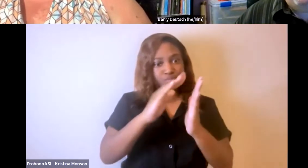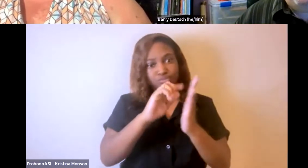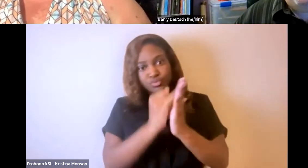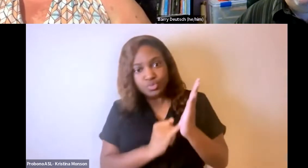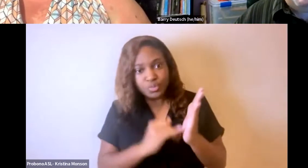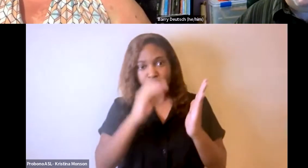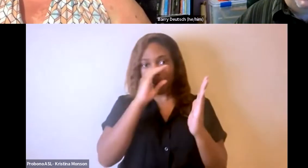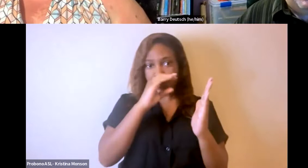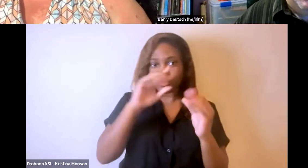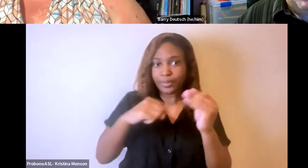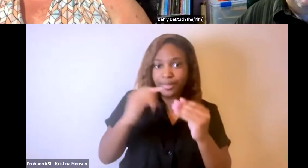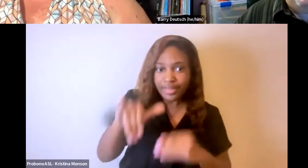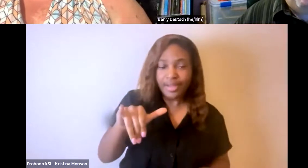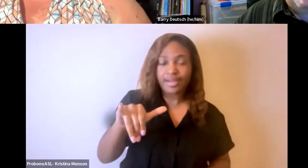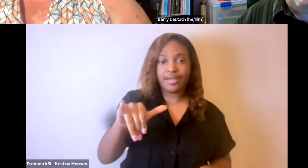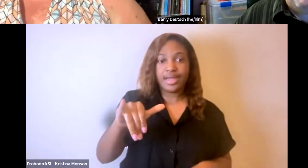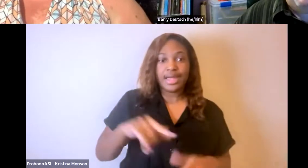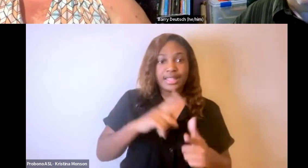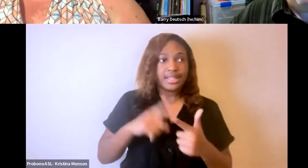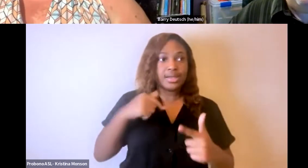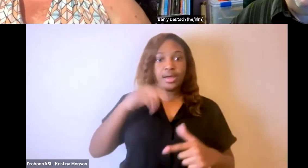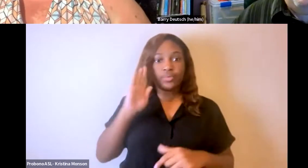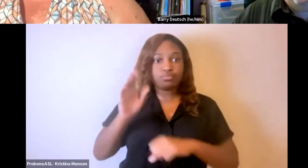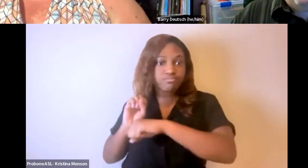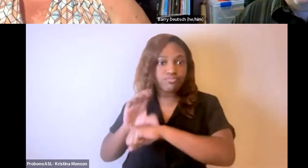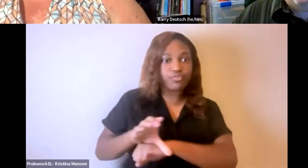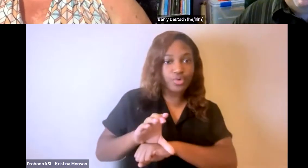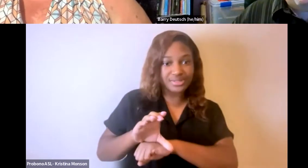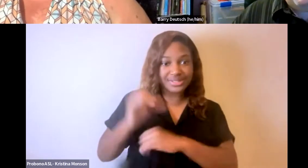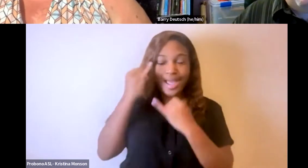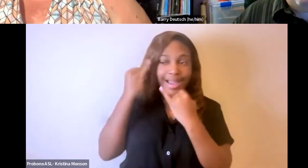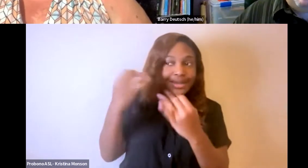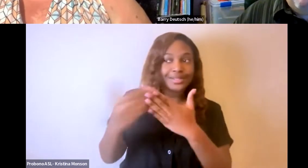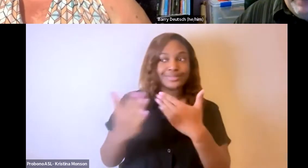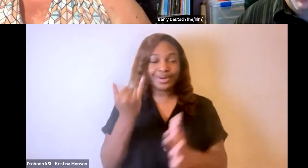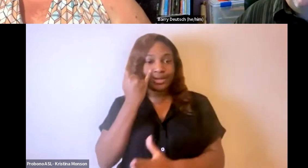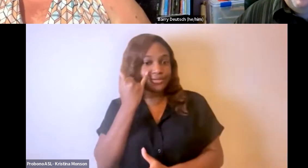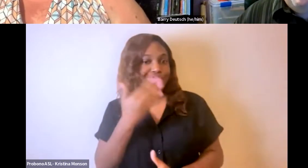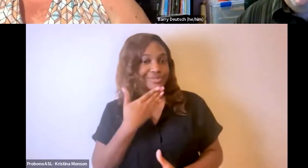then I would force an idea, even if it wasn't very good. Or on rare occasions, someone would commission me to do a